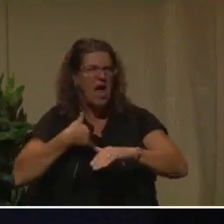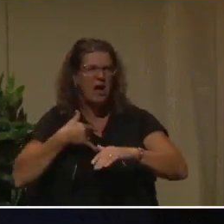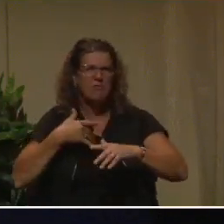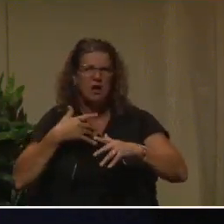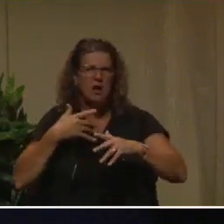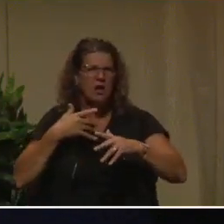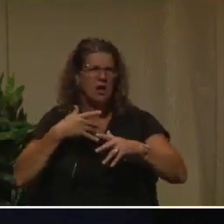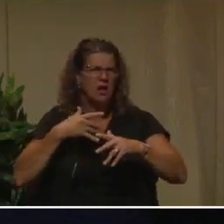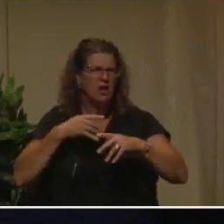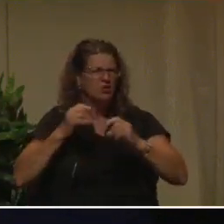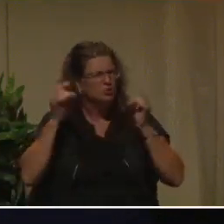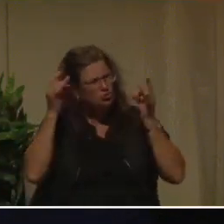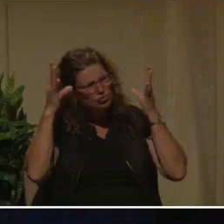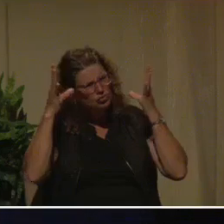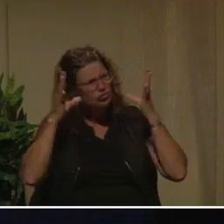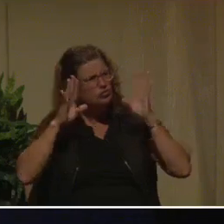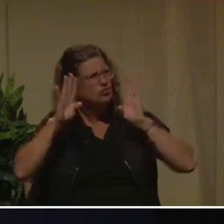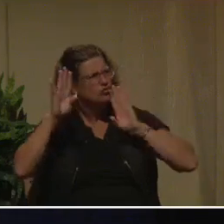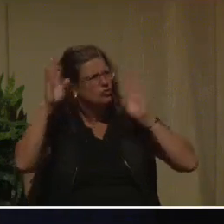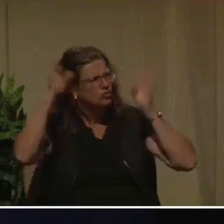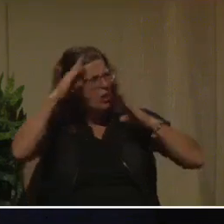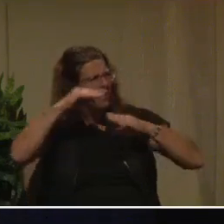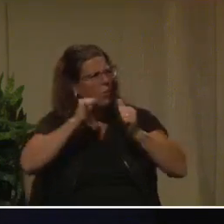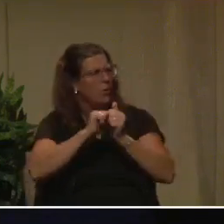emerged age 30 yet.